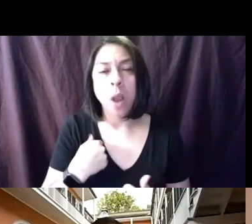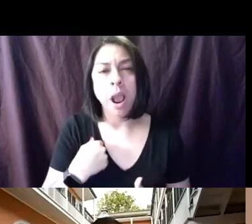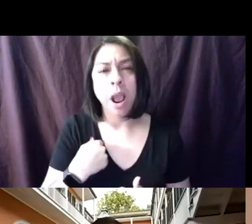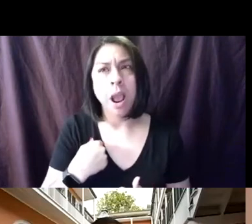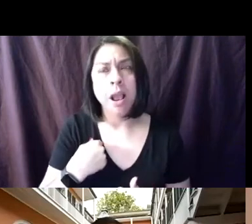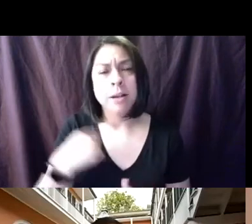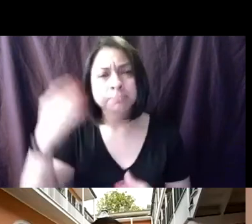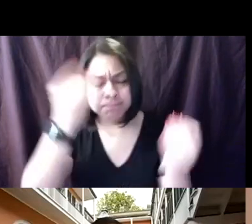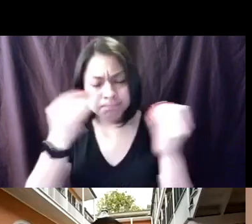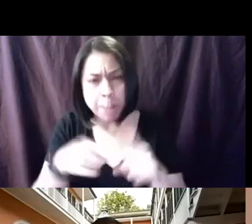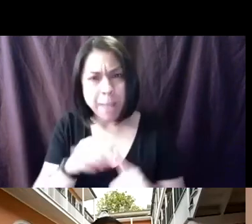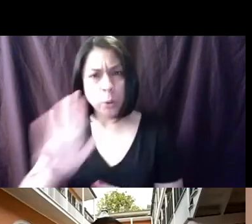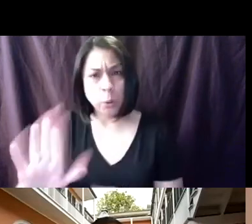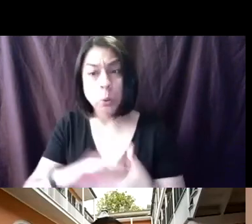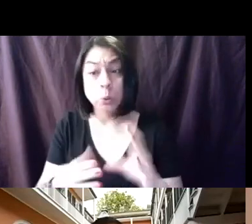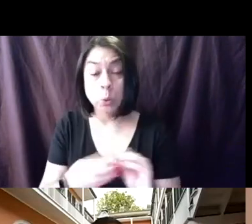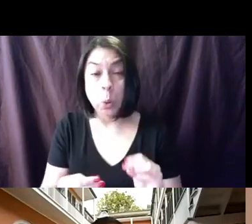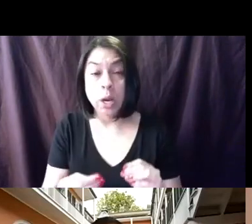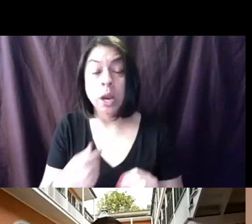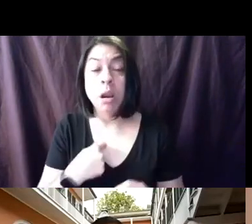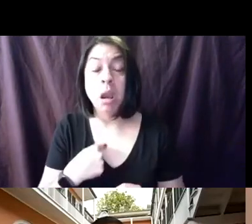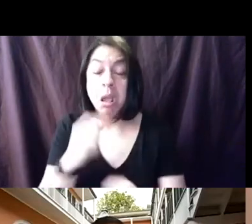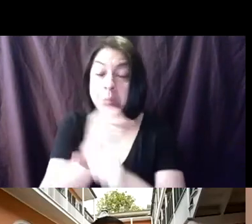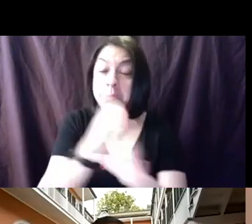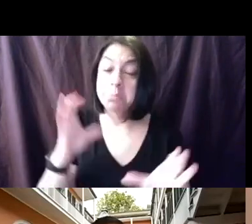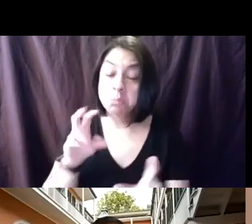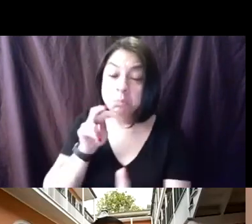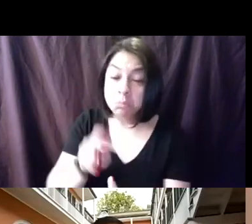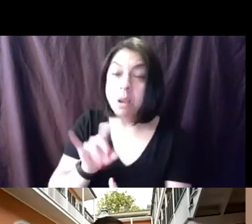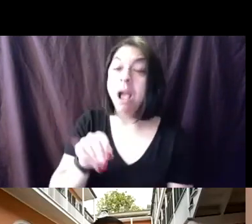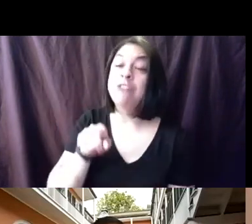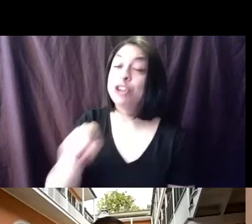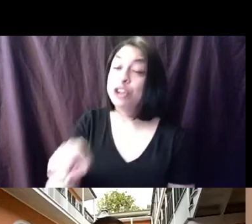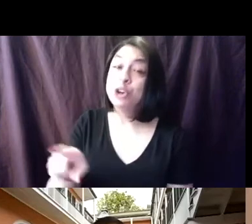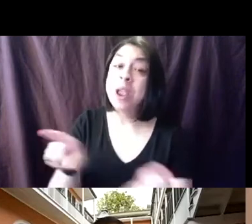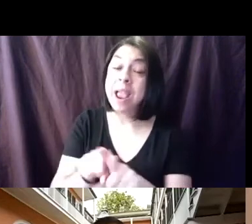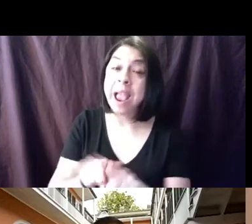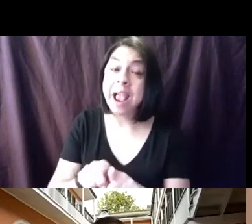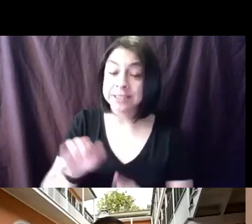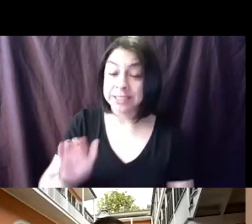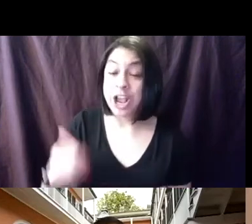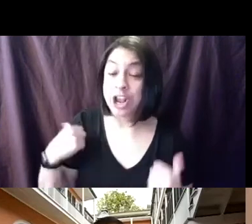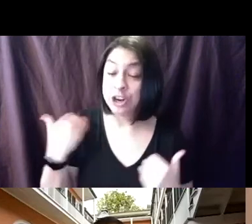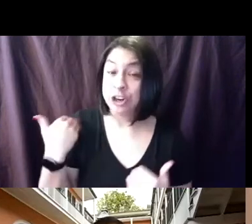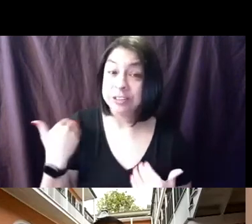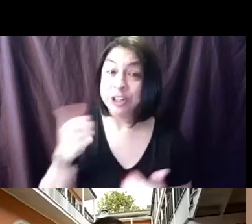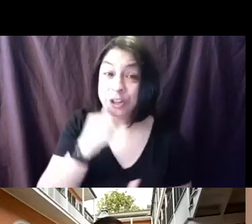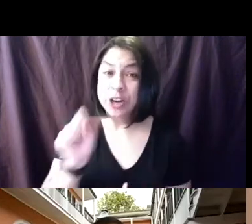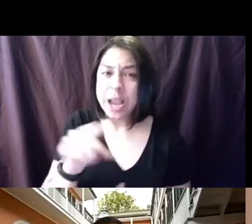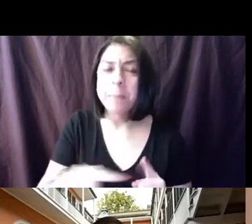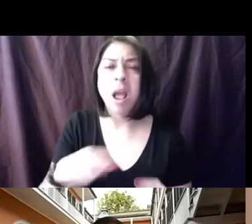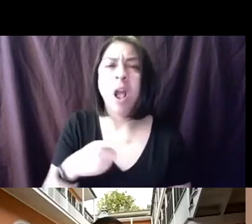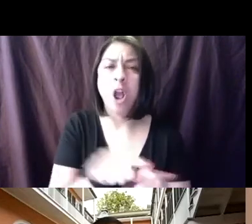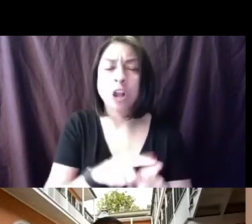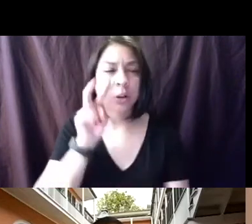story, I don't just picture it from the point of view of you as a young girl going into the school. I also picture it from the point of